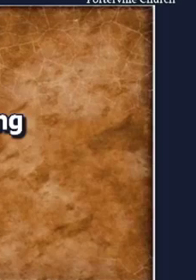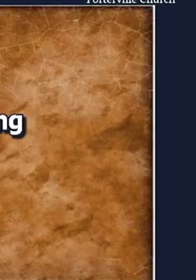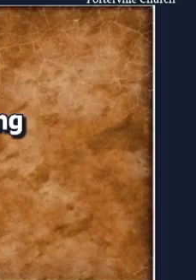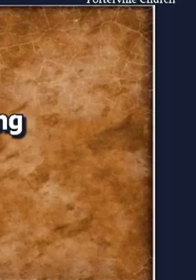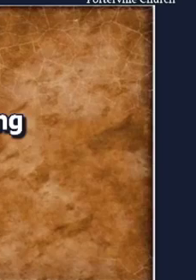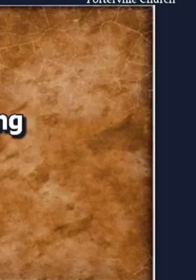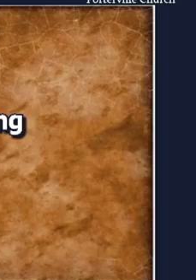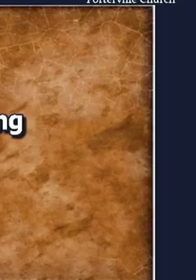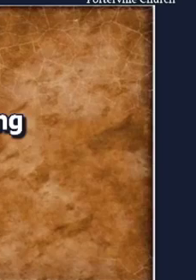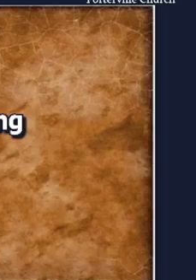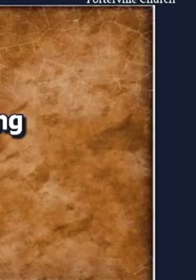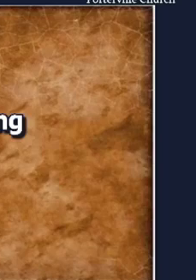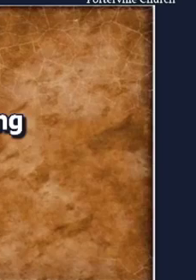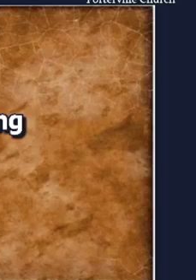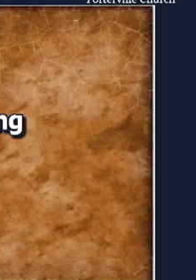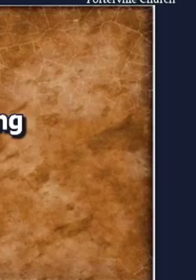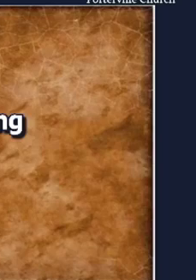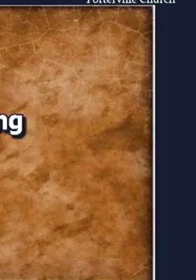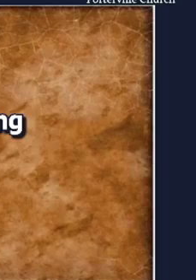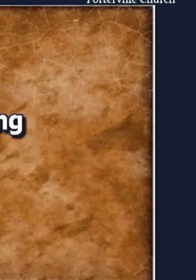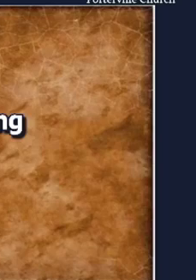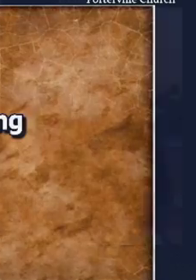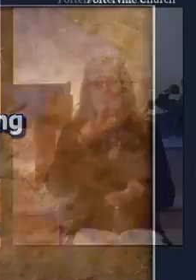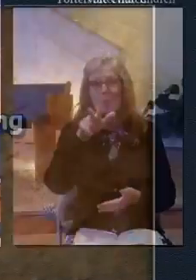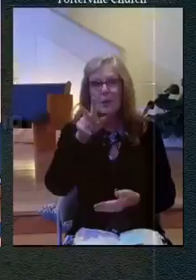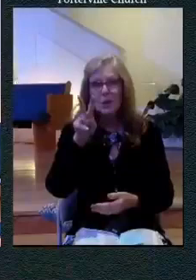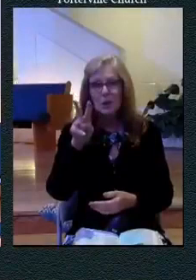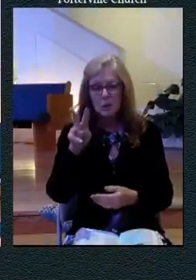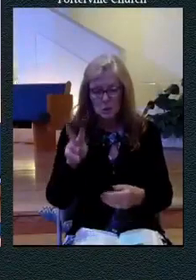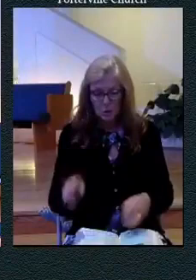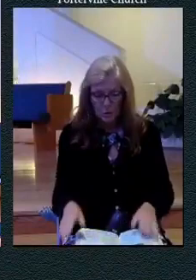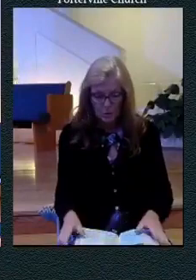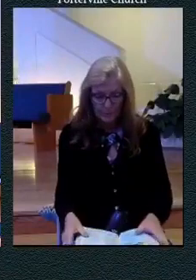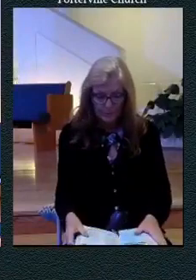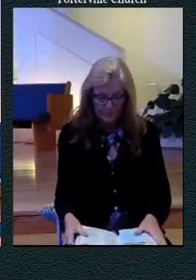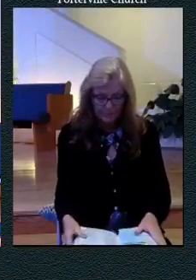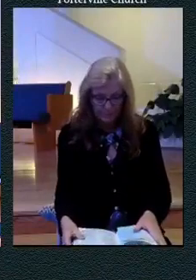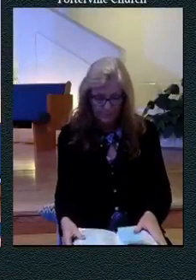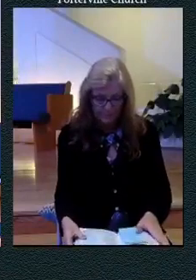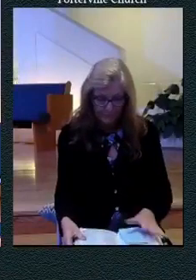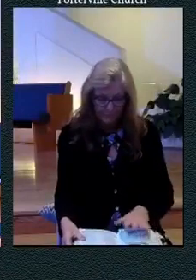Our scripture today is Psalms 32. I'll be reading from the NASB.